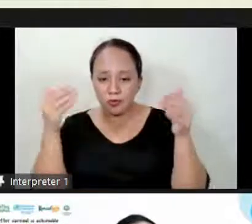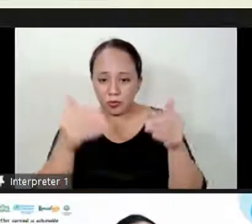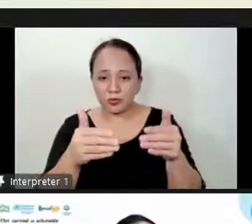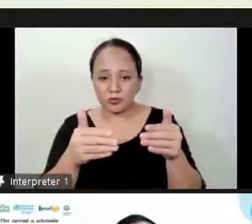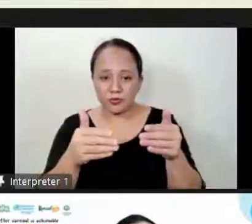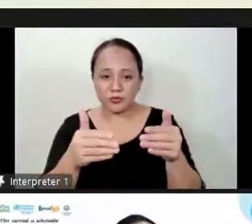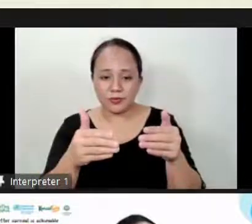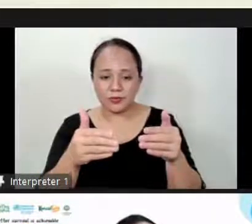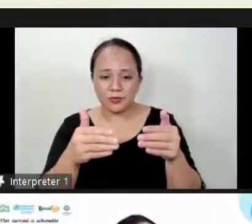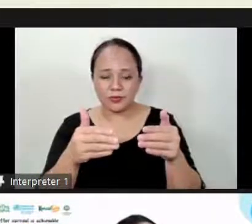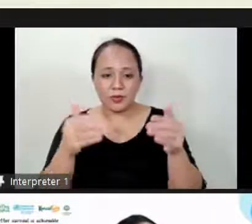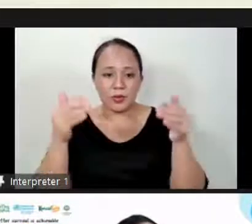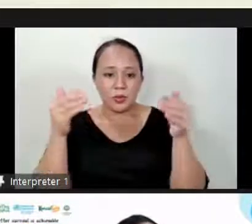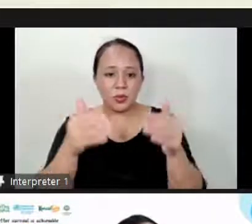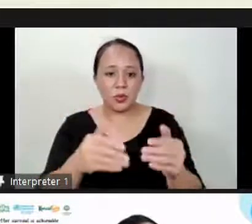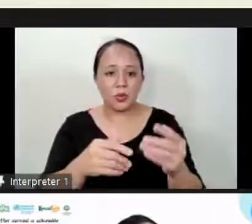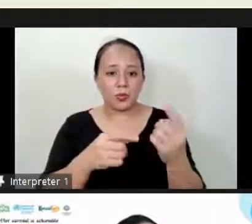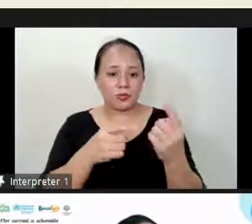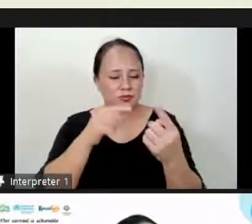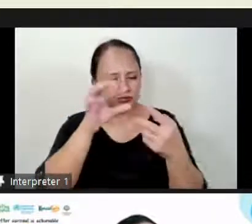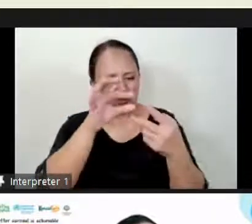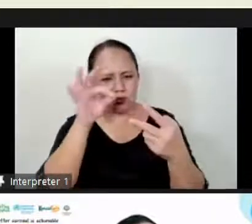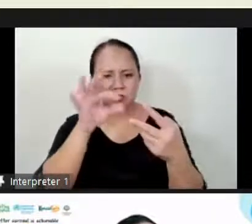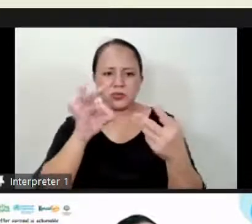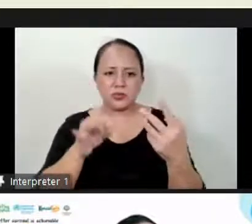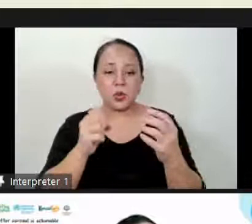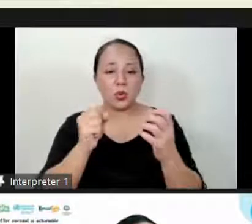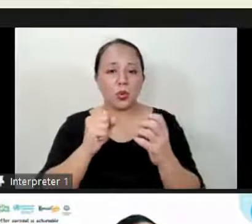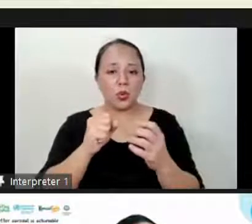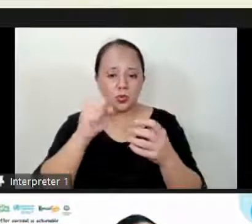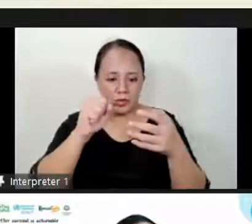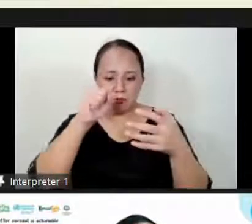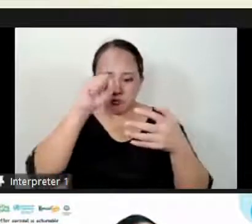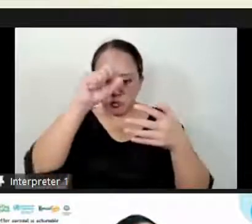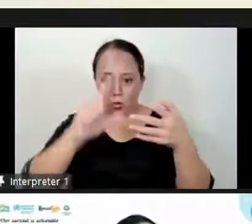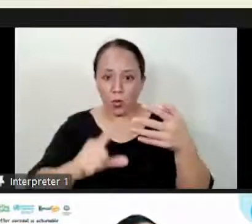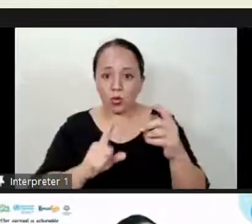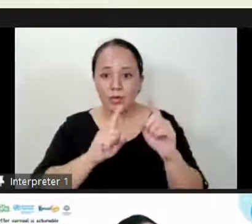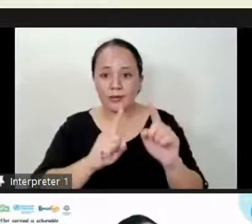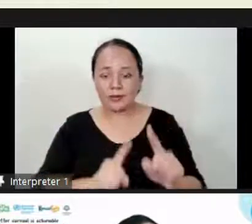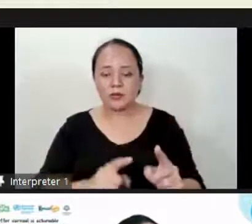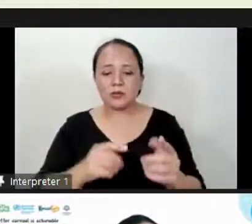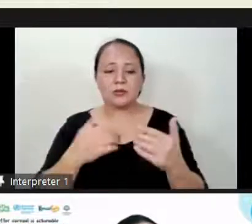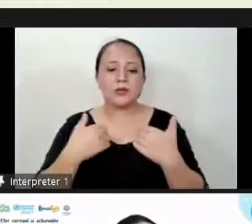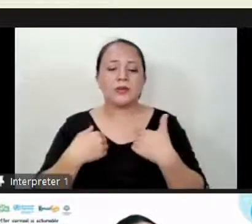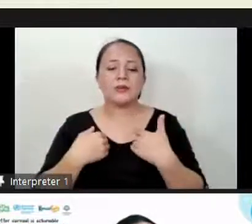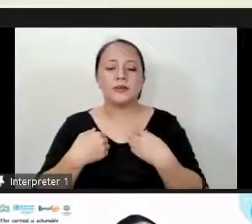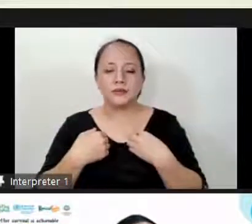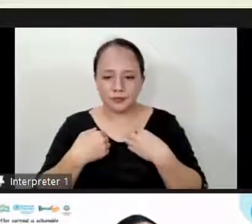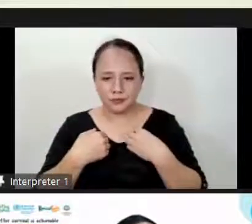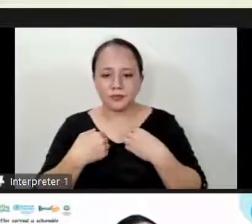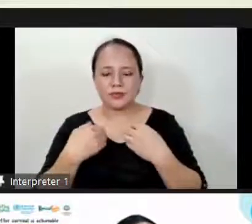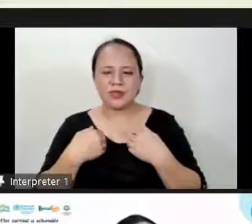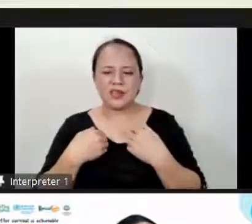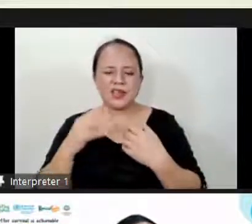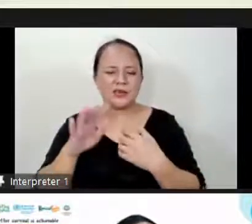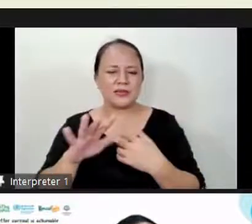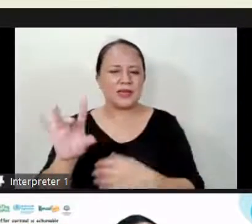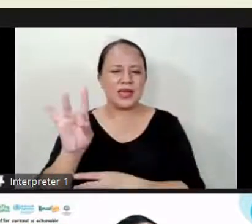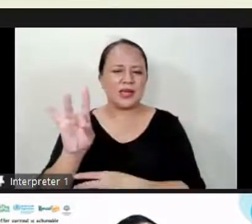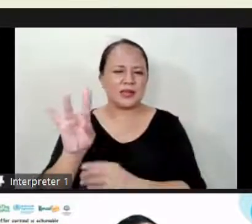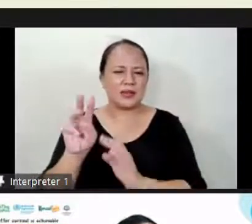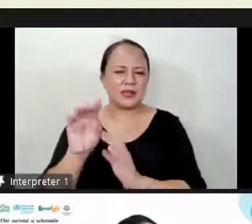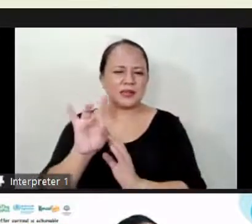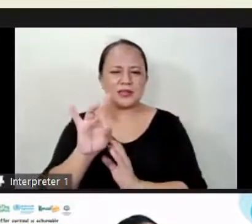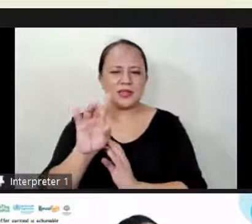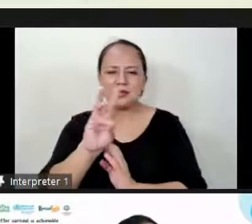on just one of these or answer all of that, and they have about 8 minutes, 6 to 8